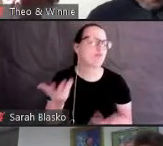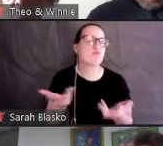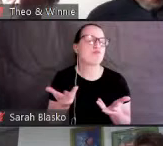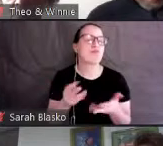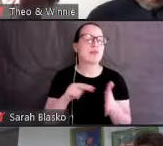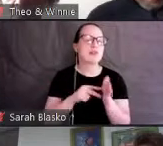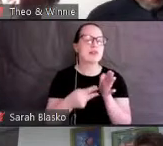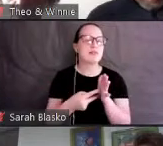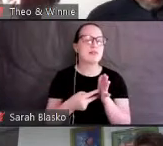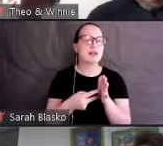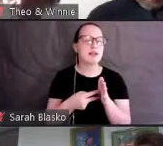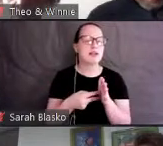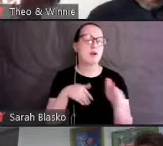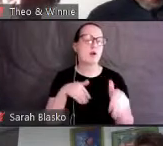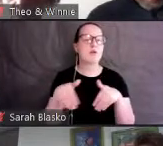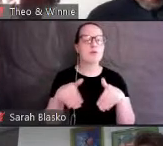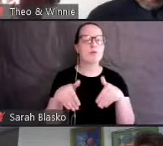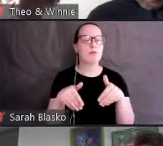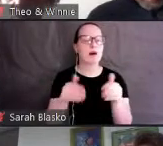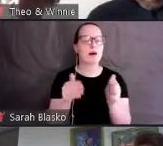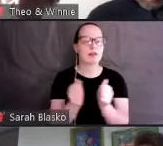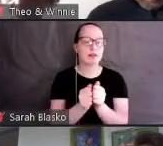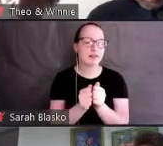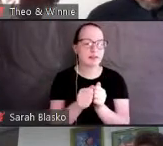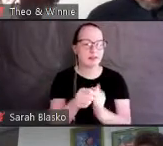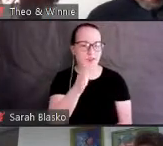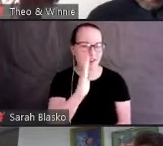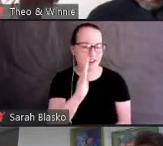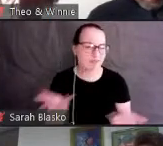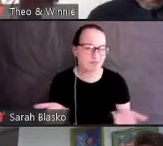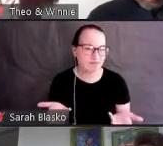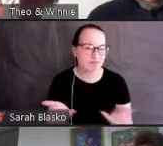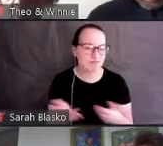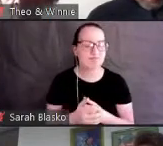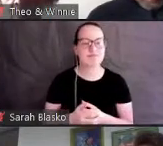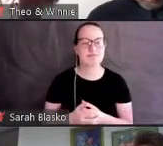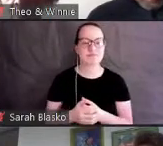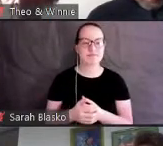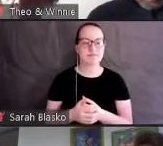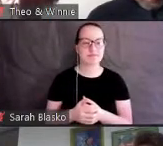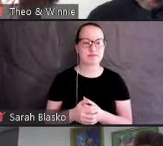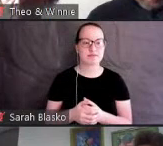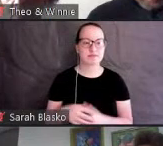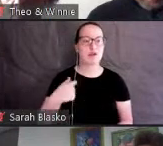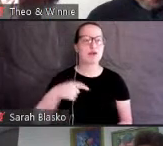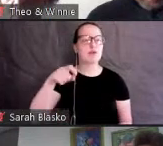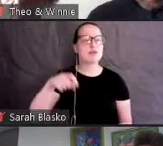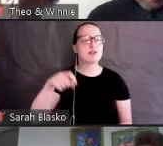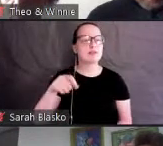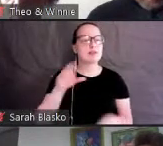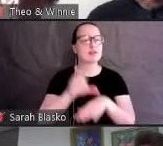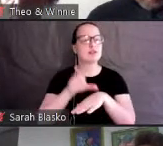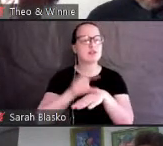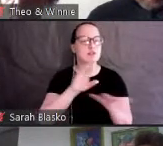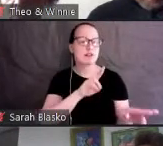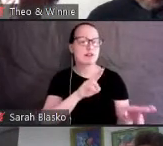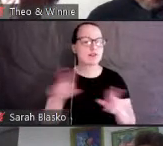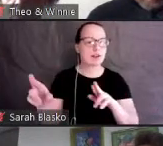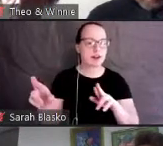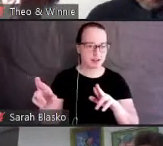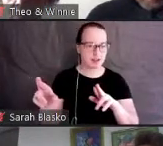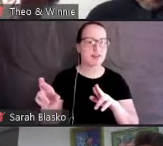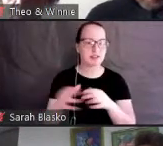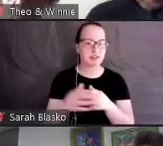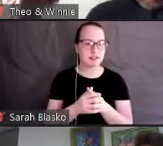And let's be a church that just is ready. Not because we give